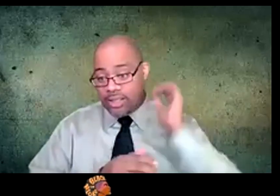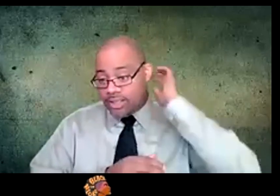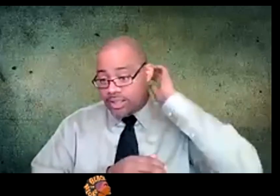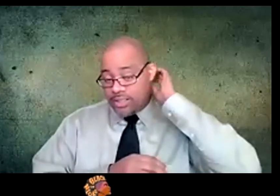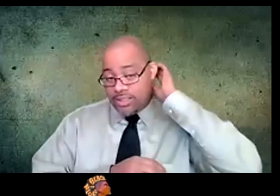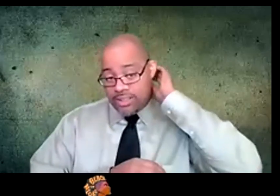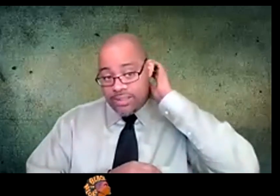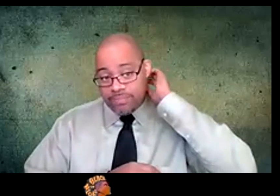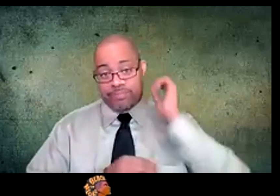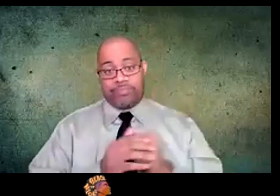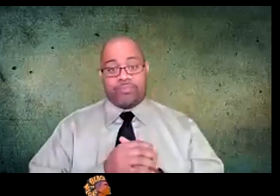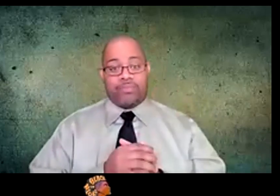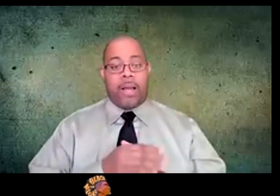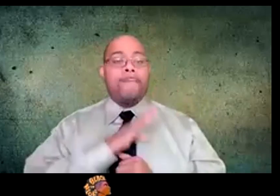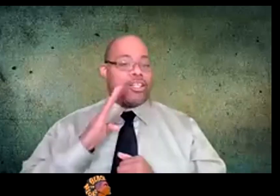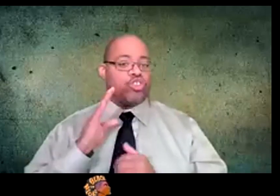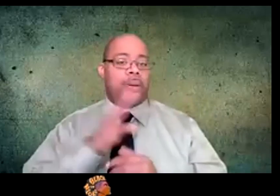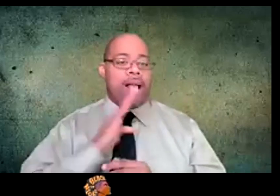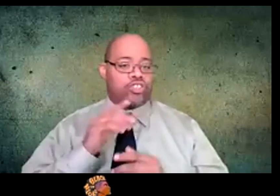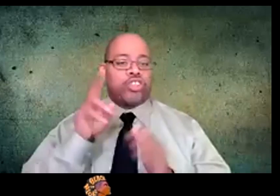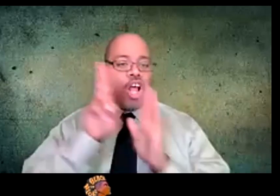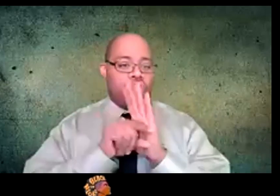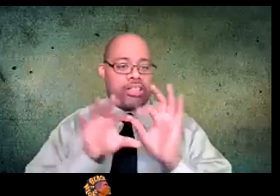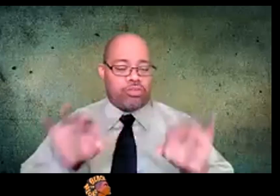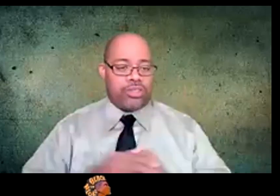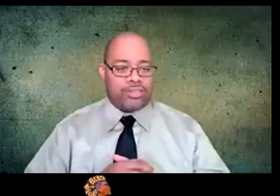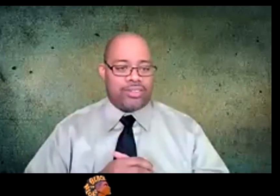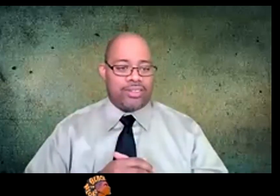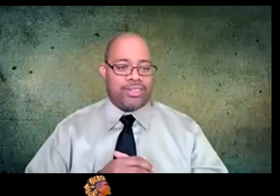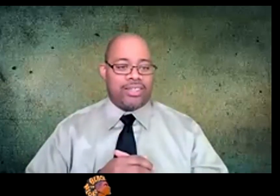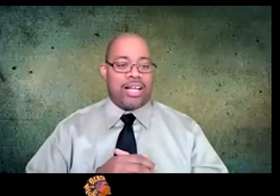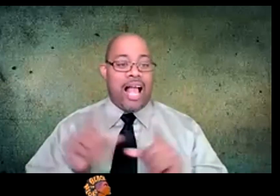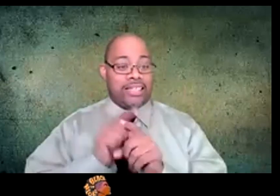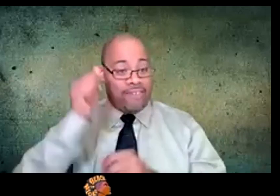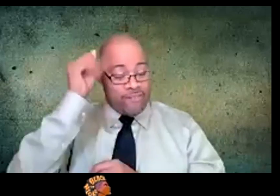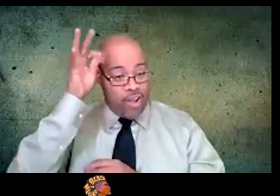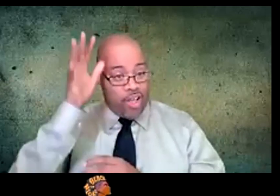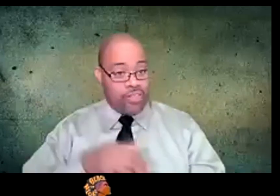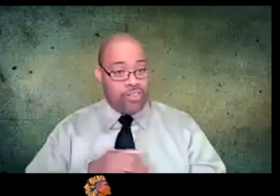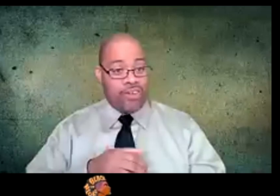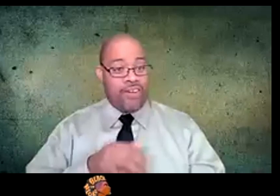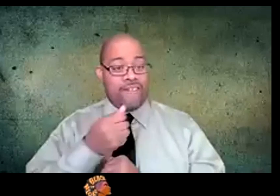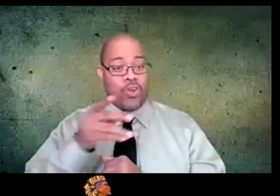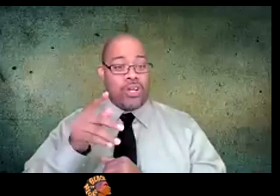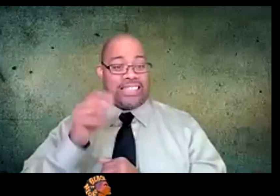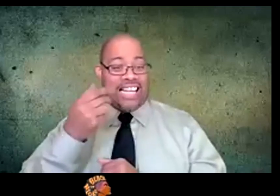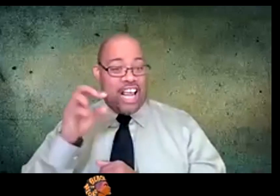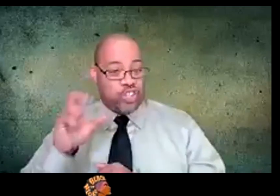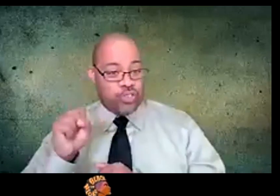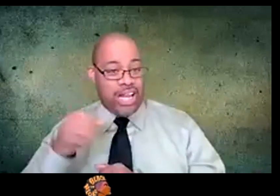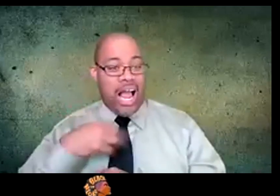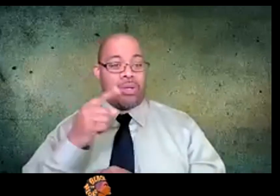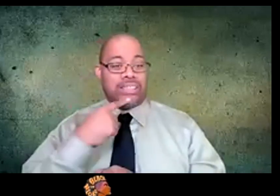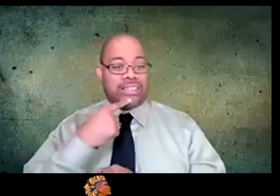Do we know? Bachelor's, yes, it's undergraduate. As a father of a couple of teenagers, and I would say